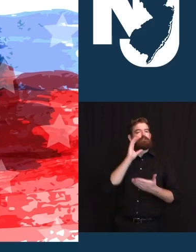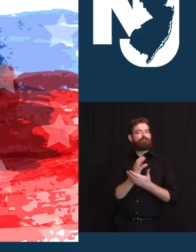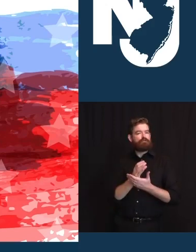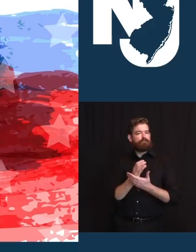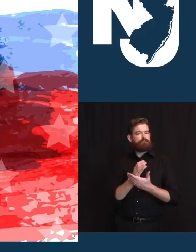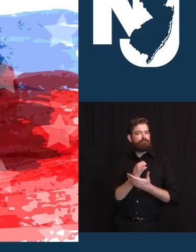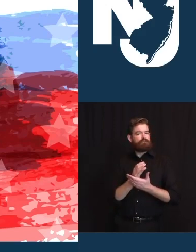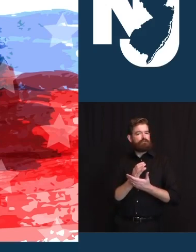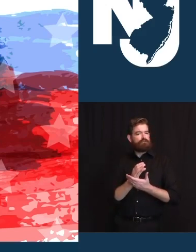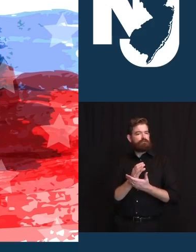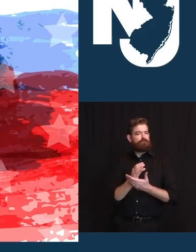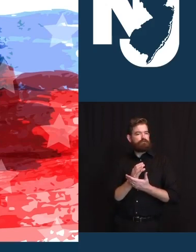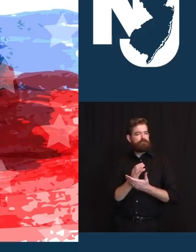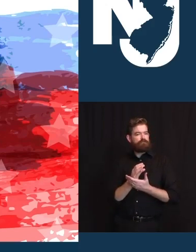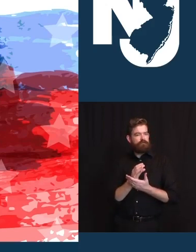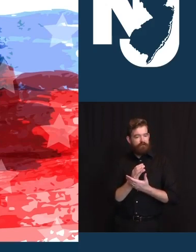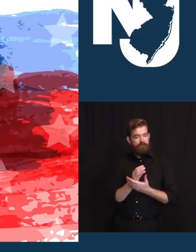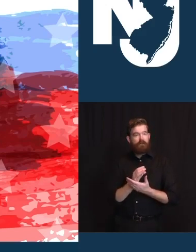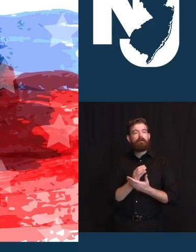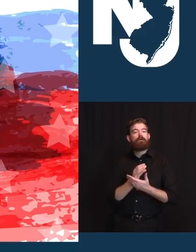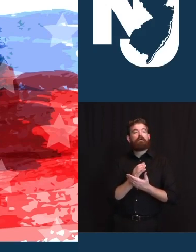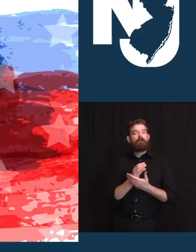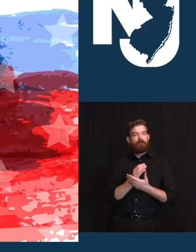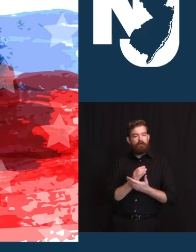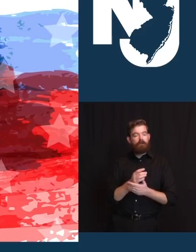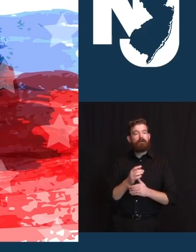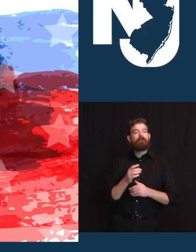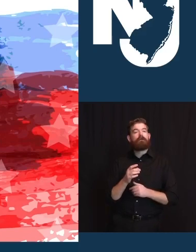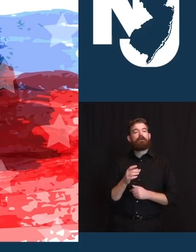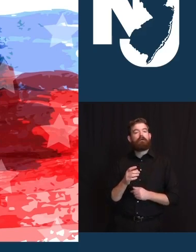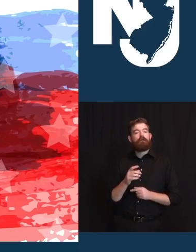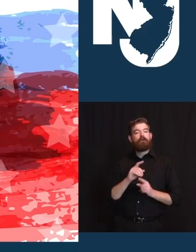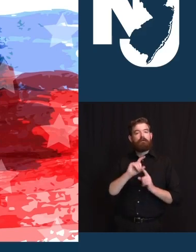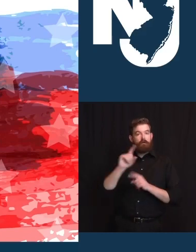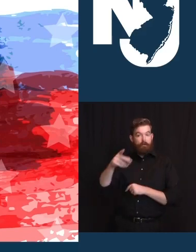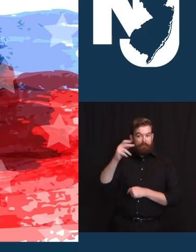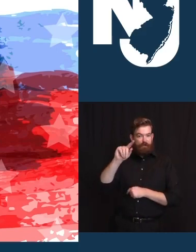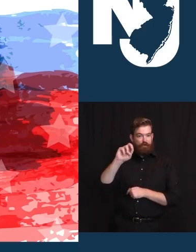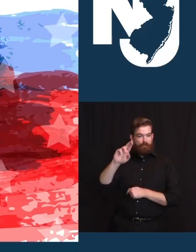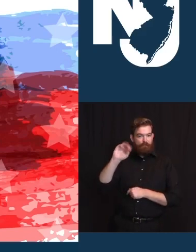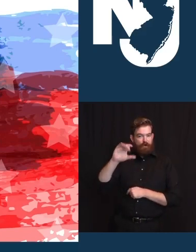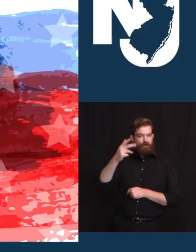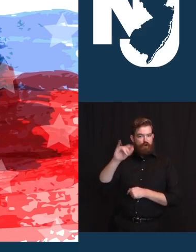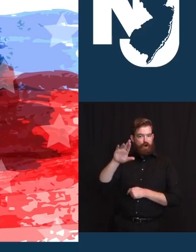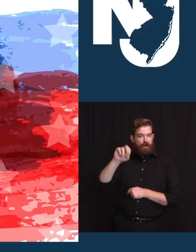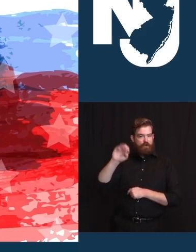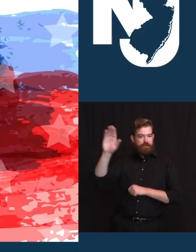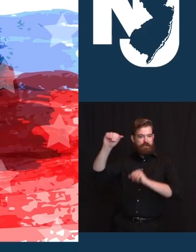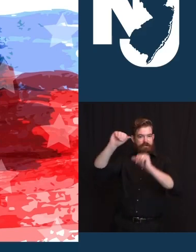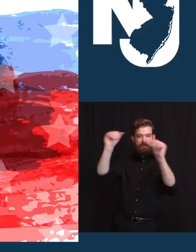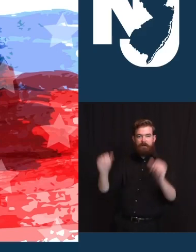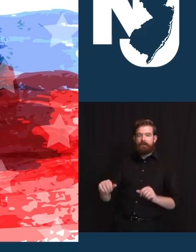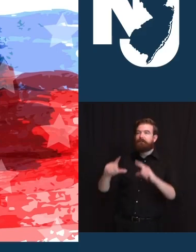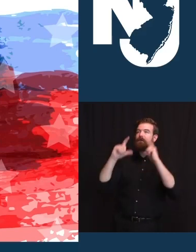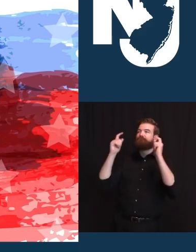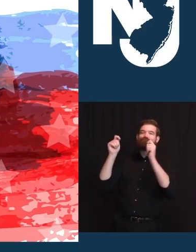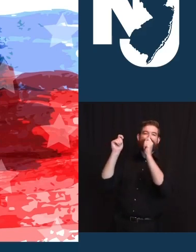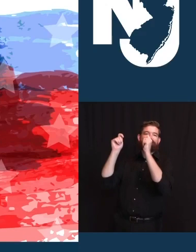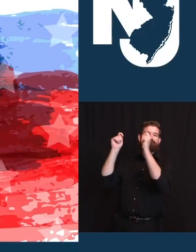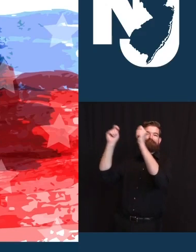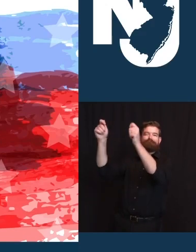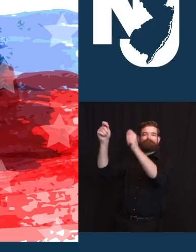Peter McGuire's statue and put a mask on Peter McGuire, just to keep with the times. So everybody out there,